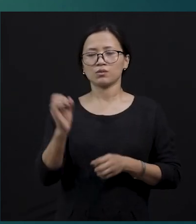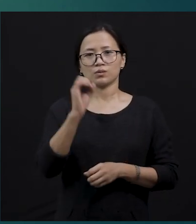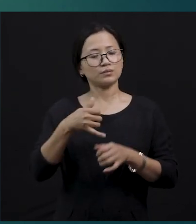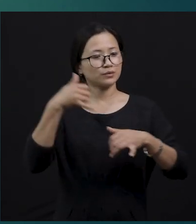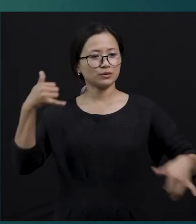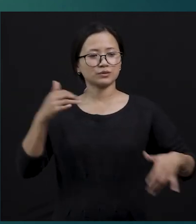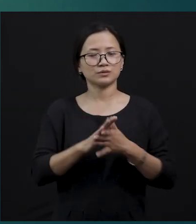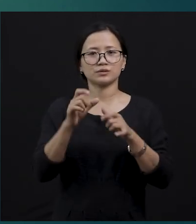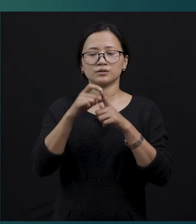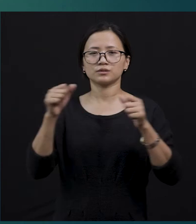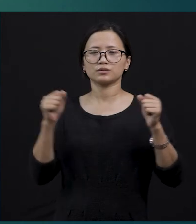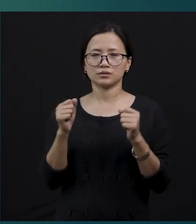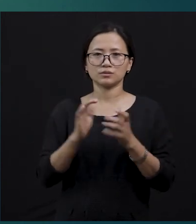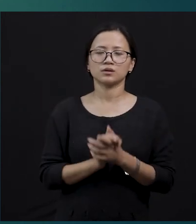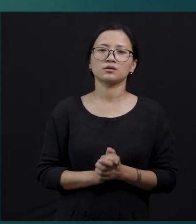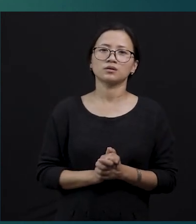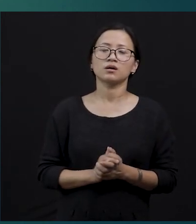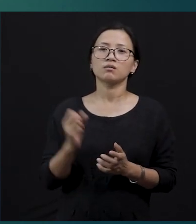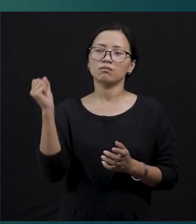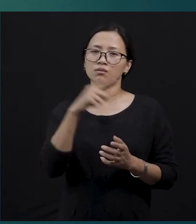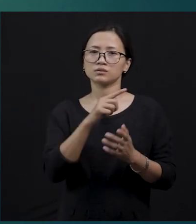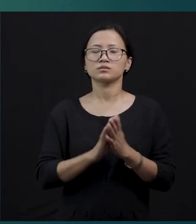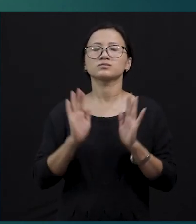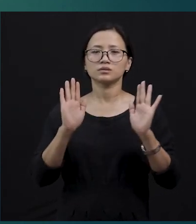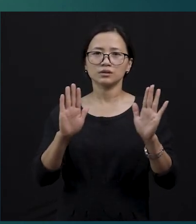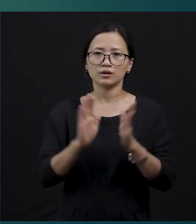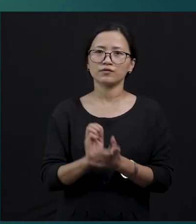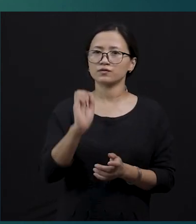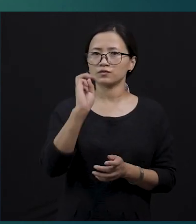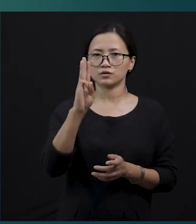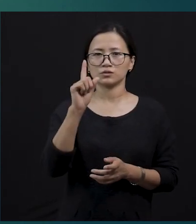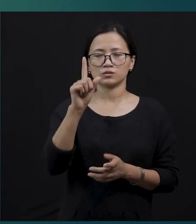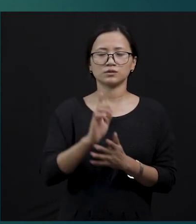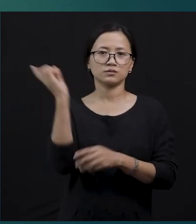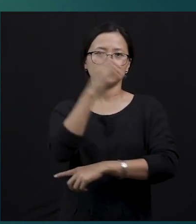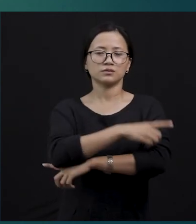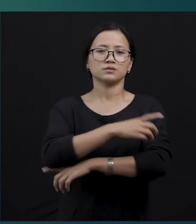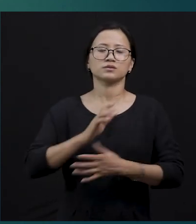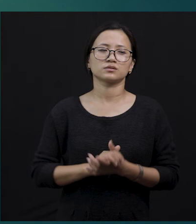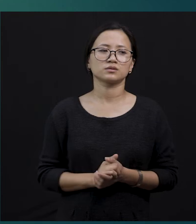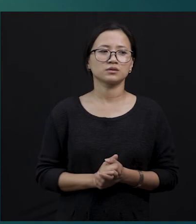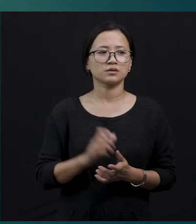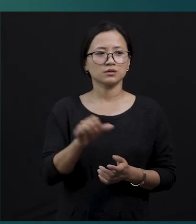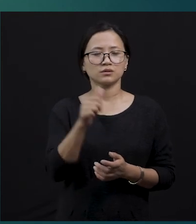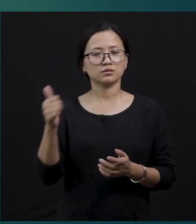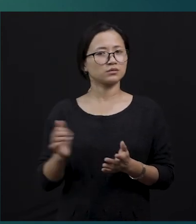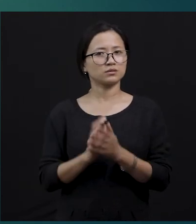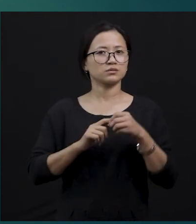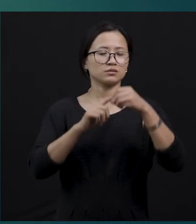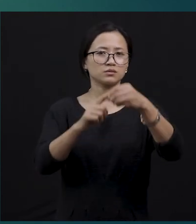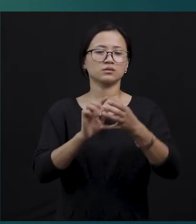will have how many days, children? They will have 31 days, right? Then we have another